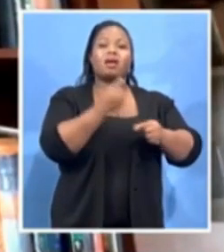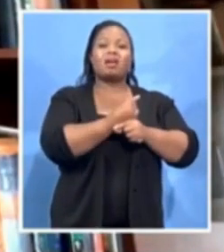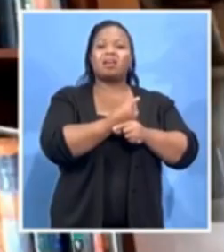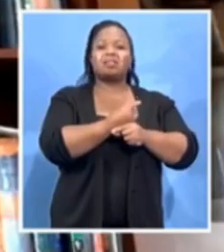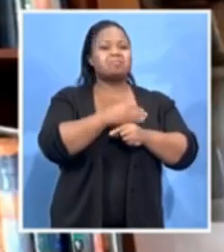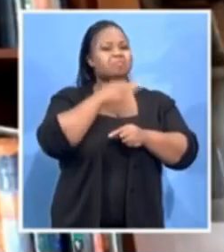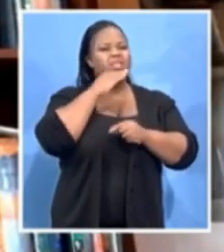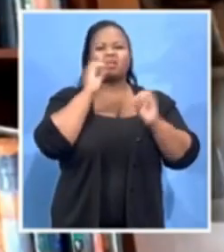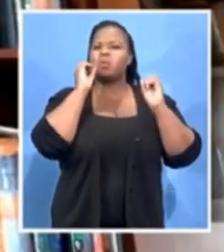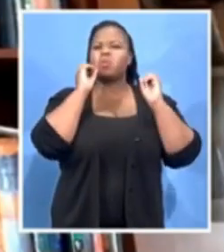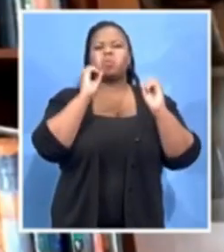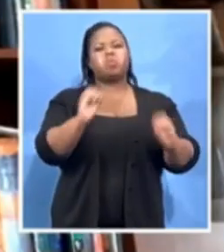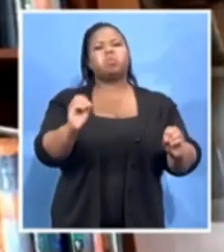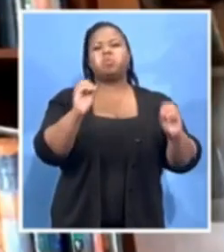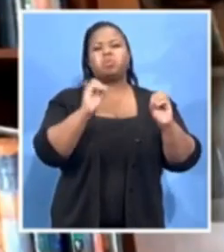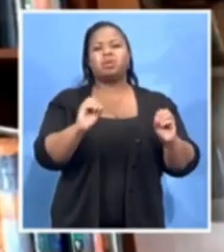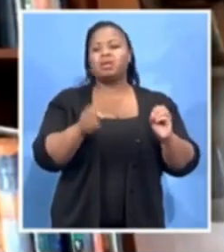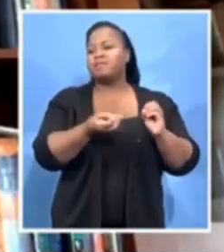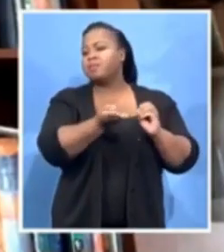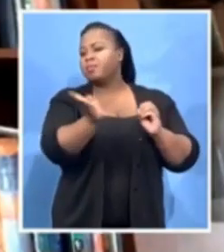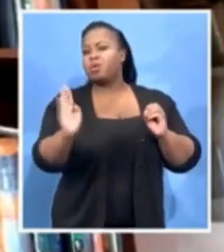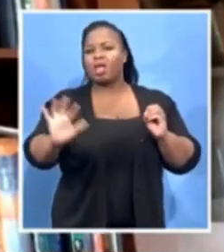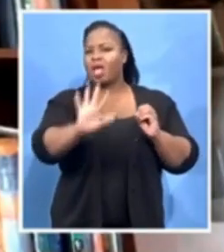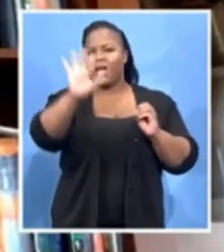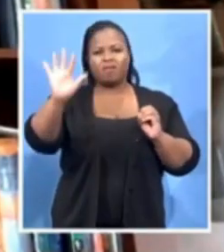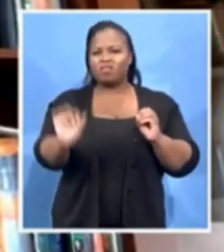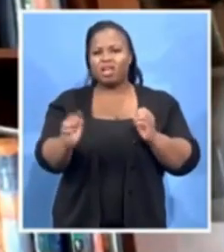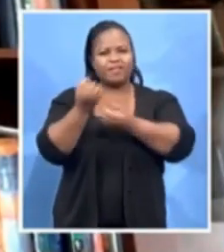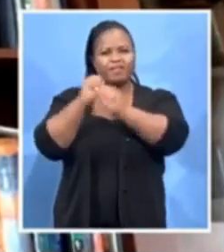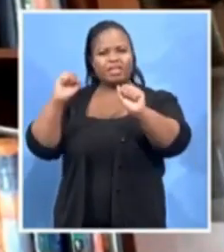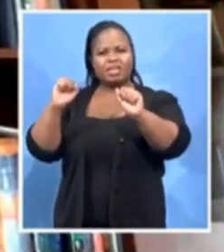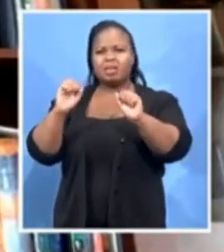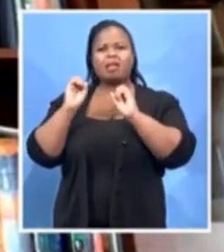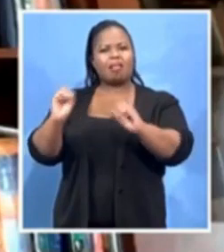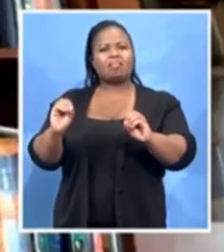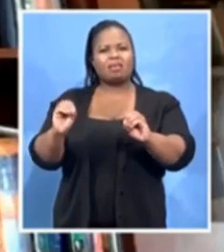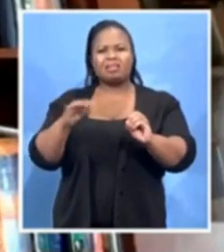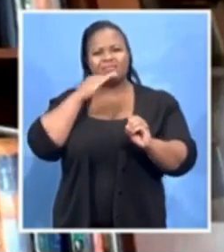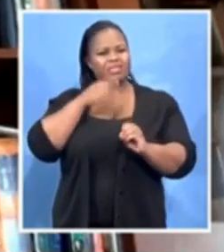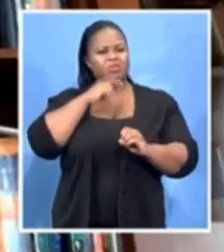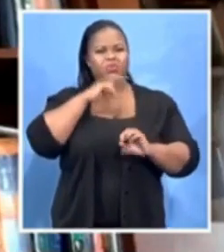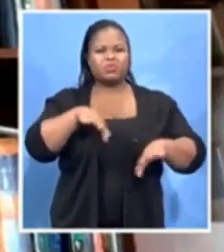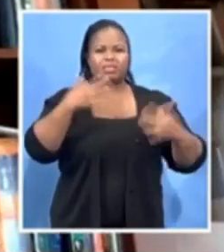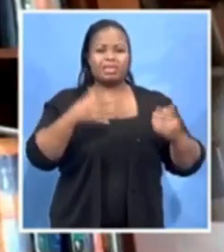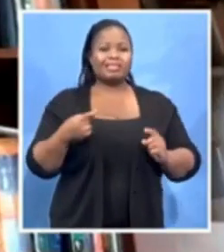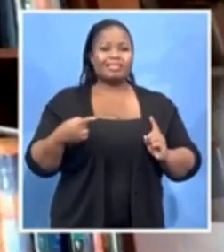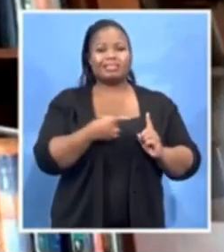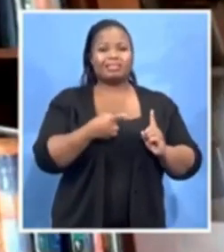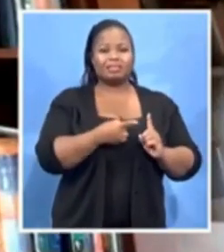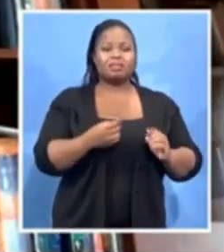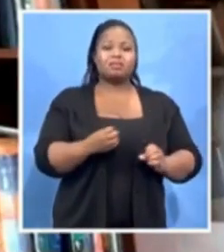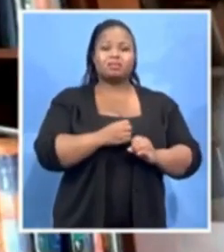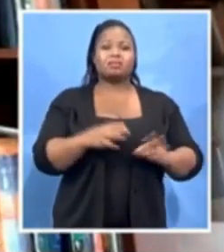of Africa was not free. And he started in earnest to energize other